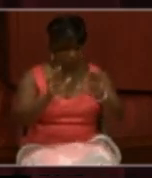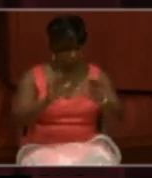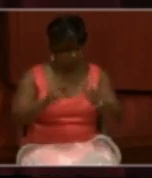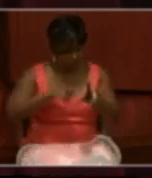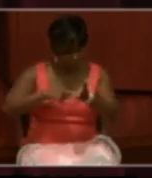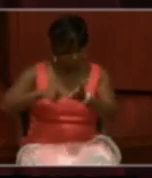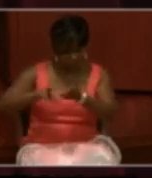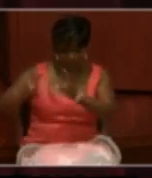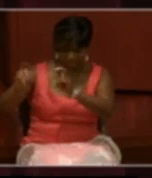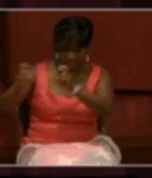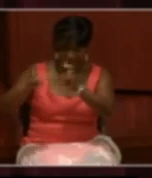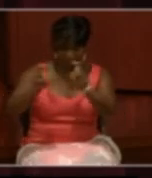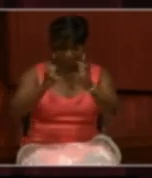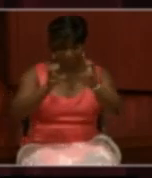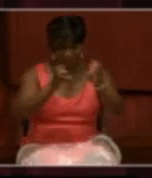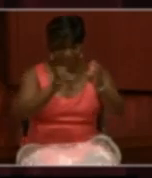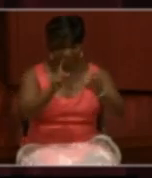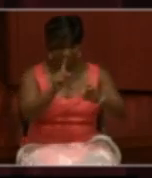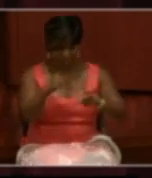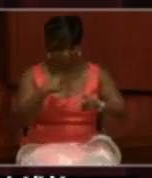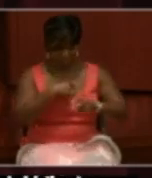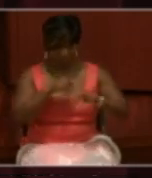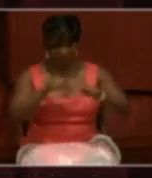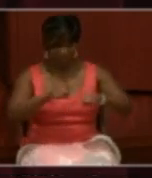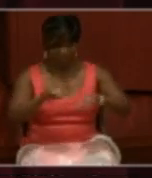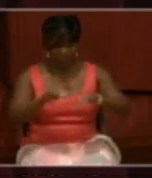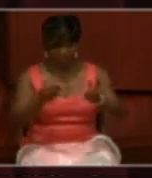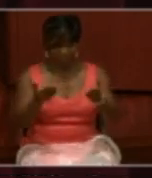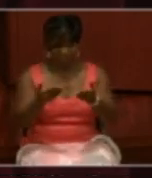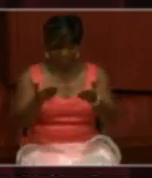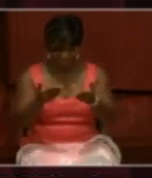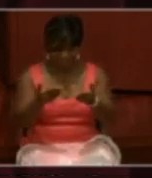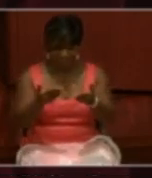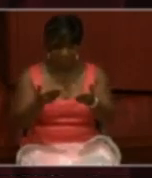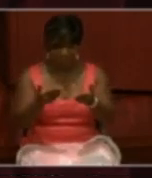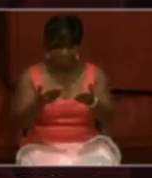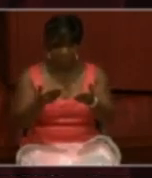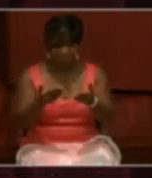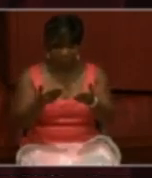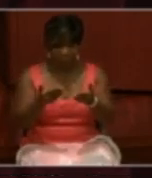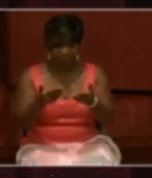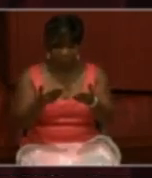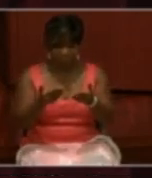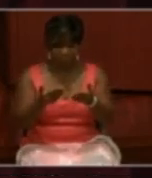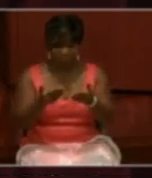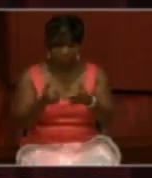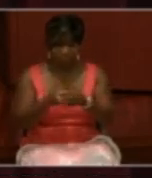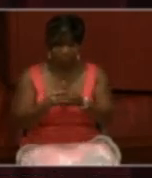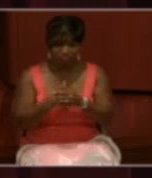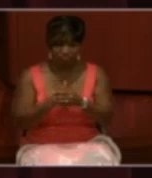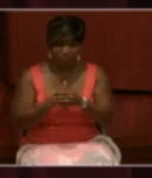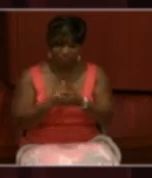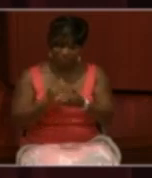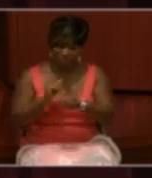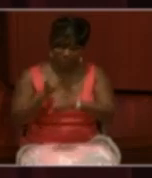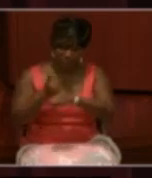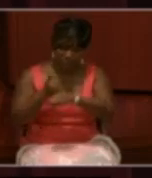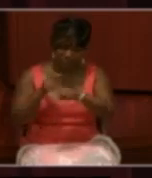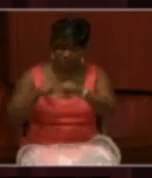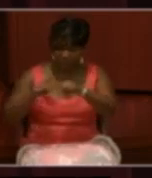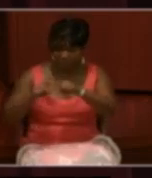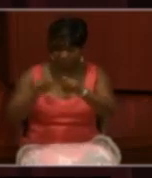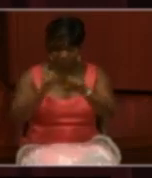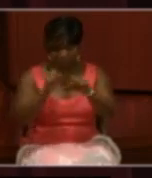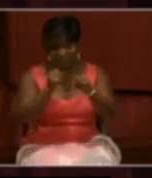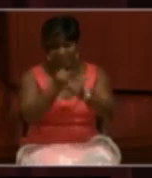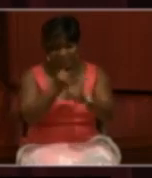something that, you know, we can do here as far as trying to break down some type of statistics on the